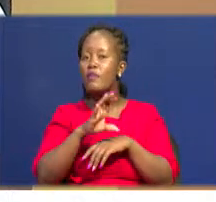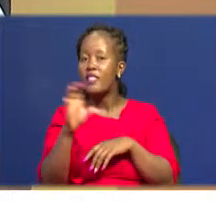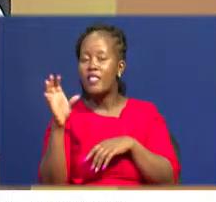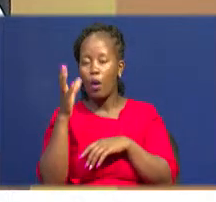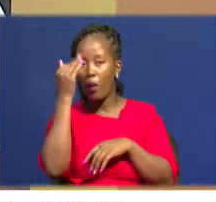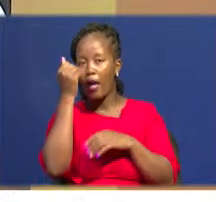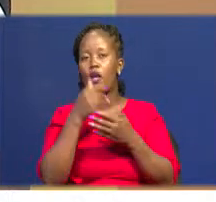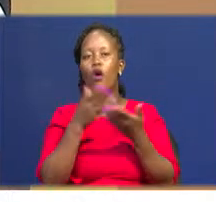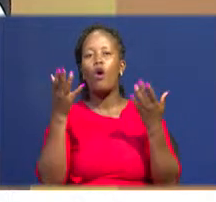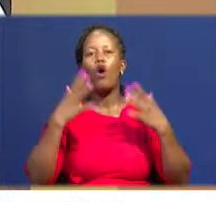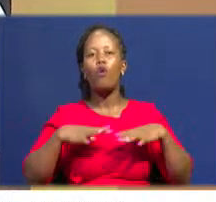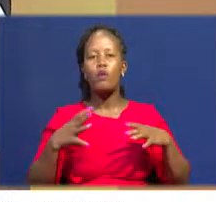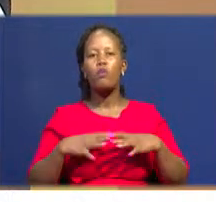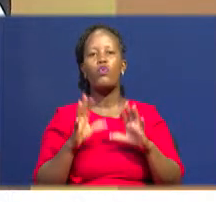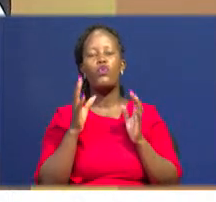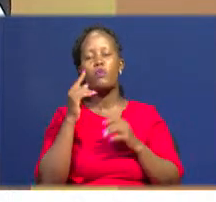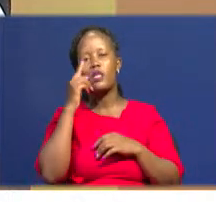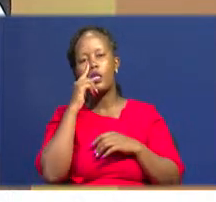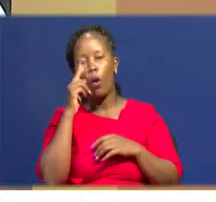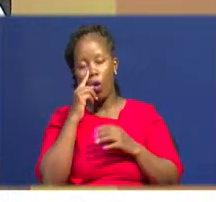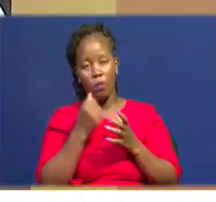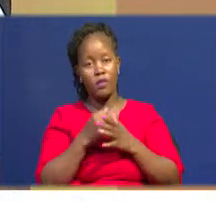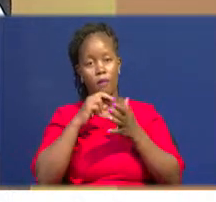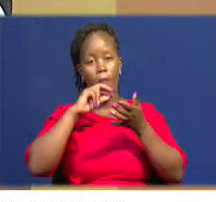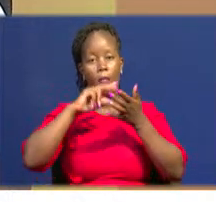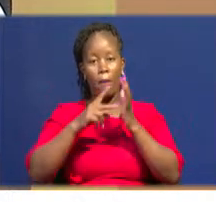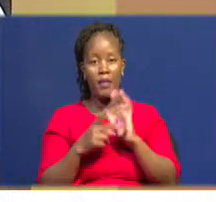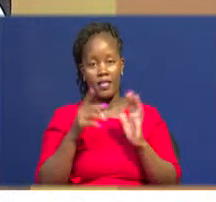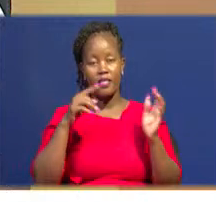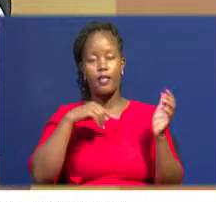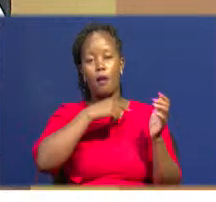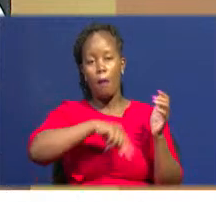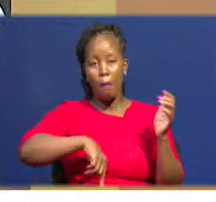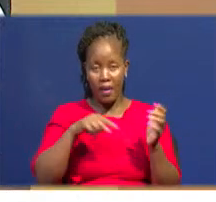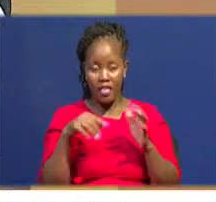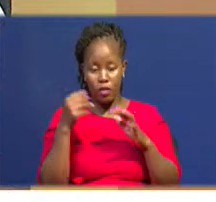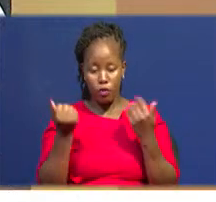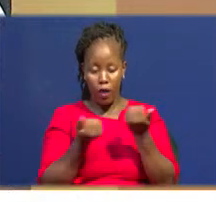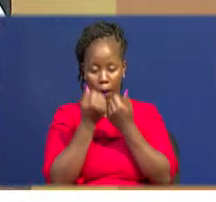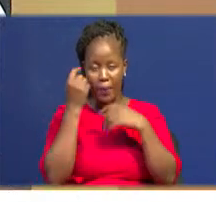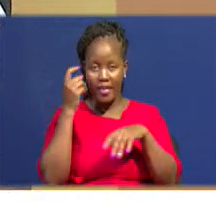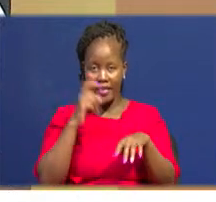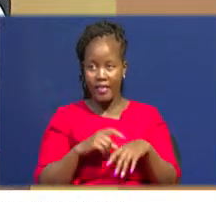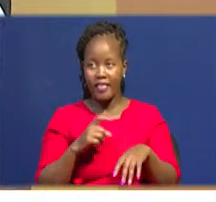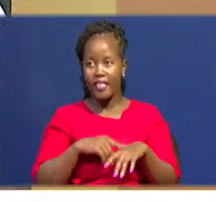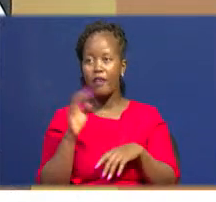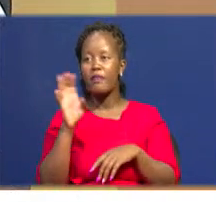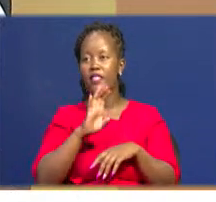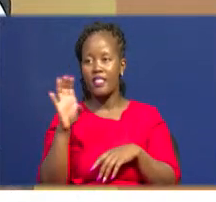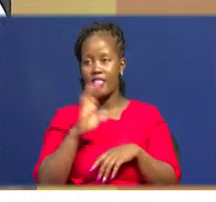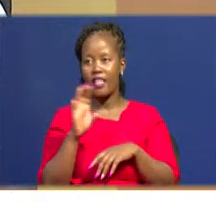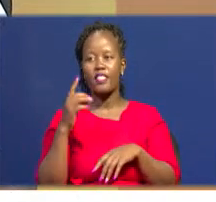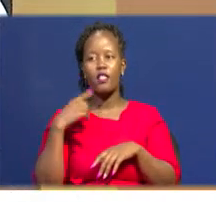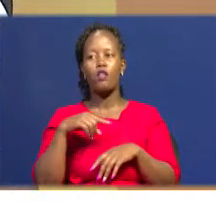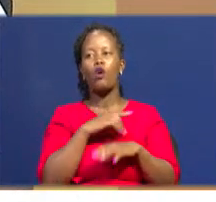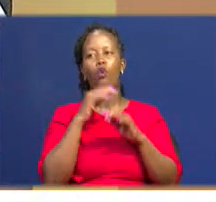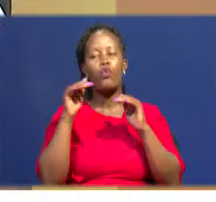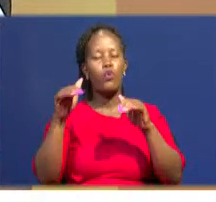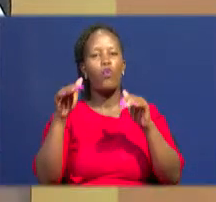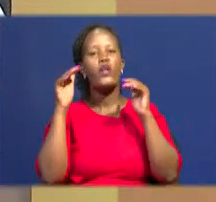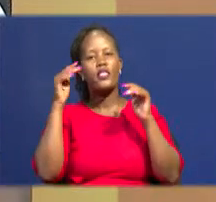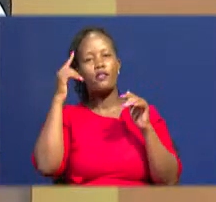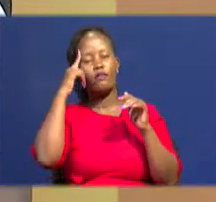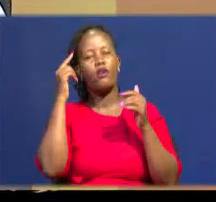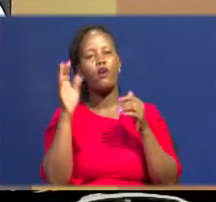will have closed school. So Malindi will come alive during Easter, and we can't wait to have all our sports there during the Easter holiday